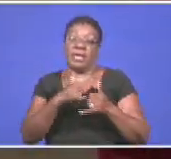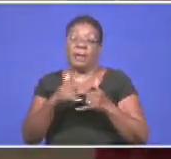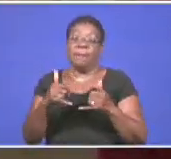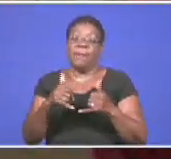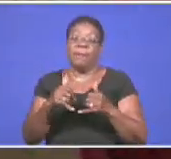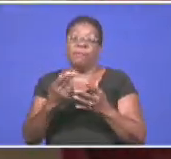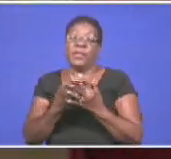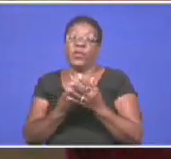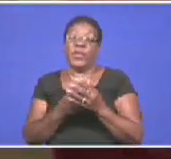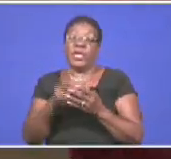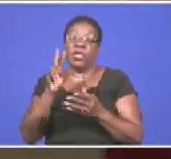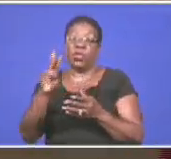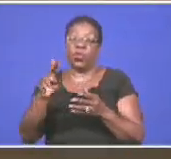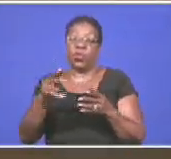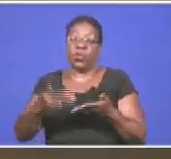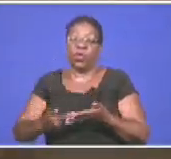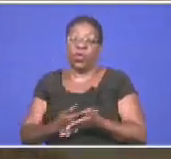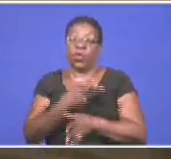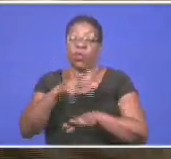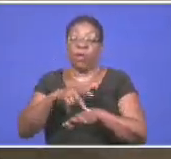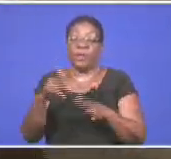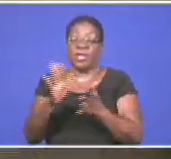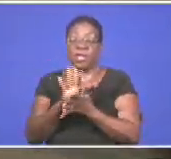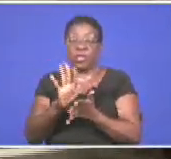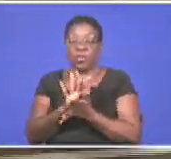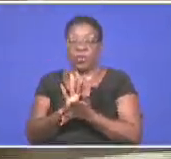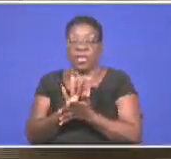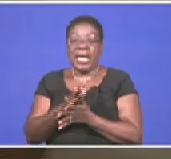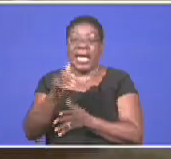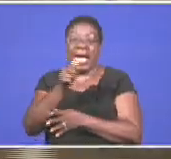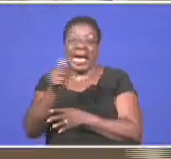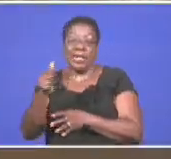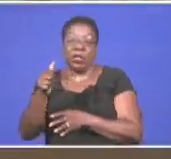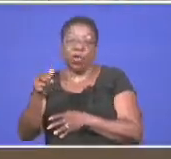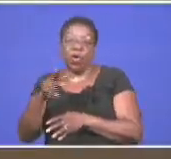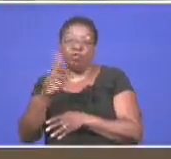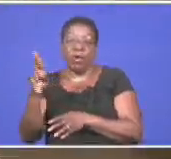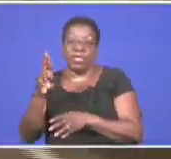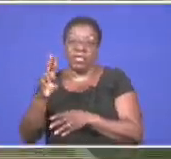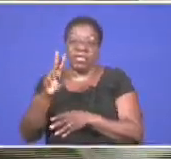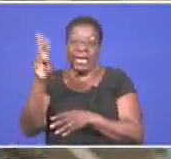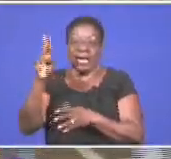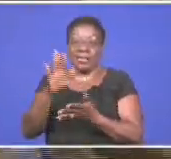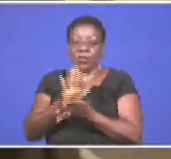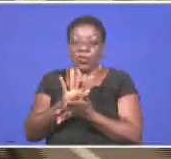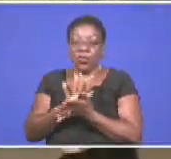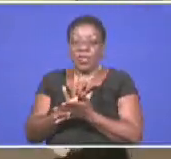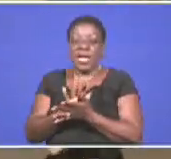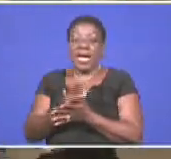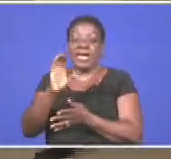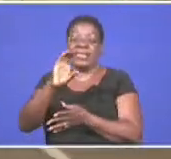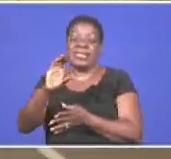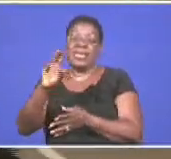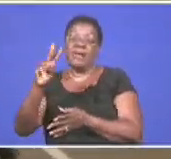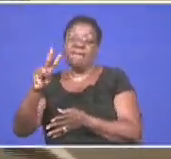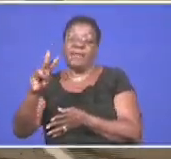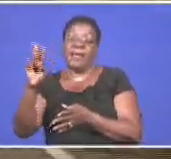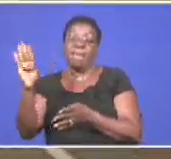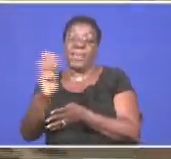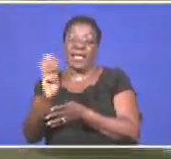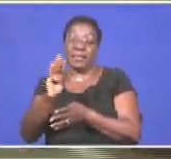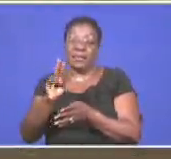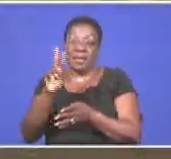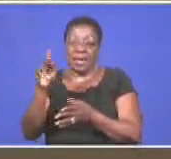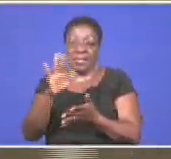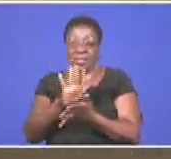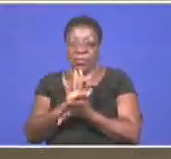Providence schools, Anatole Rogers and the Stingrays from CB Bethel. It was tightly contested game, but ultimately it was Anatole Rogers that